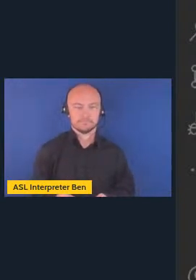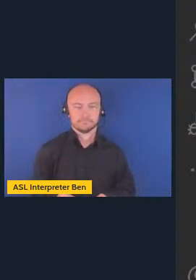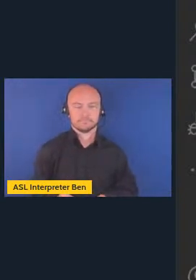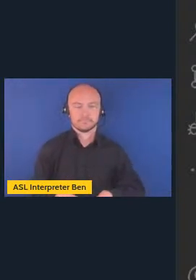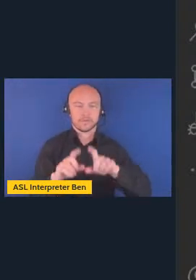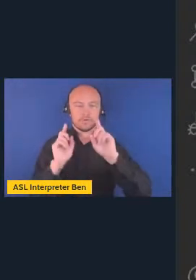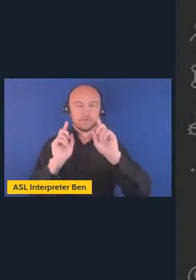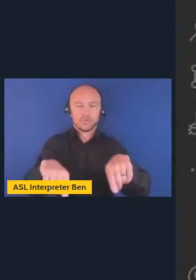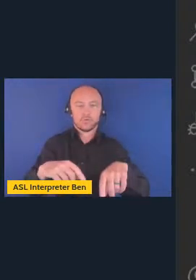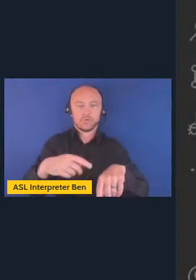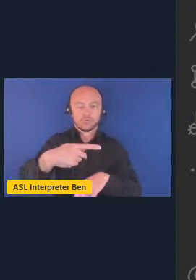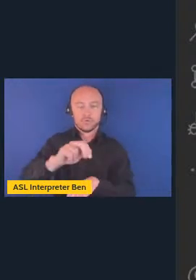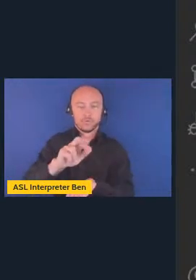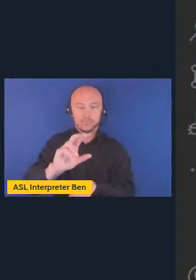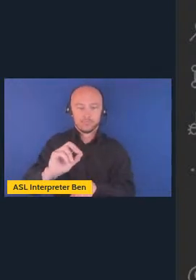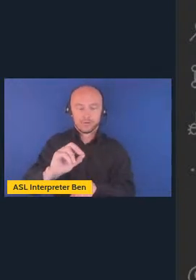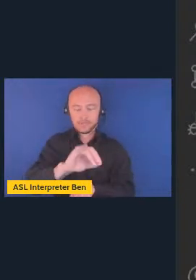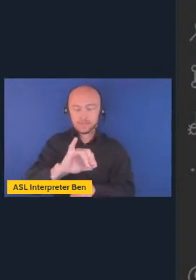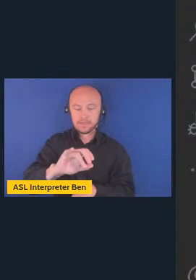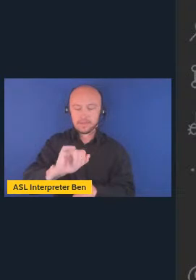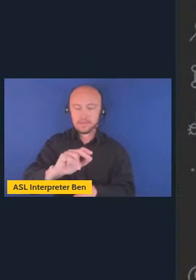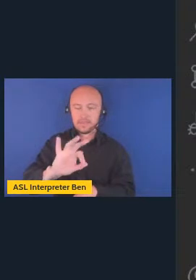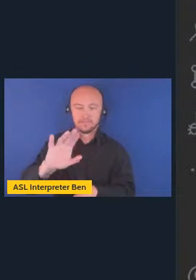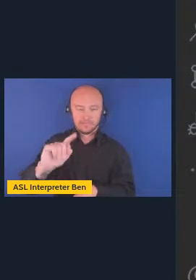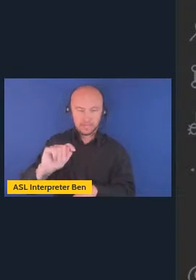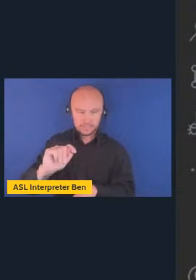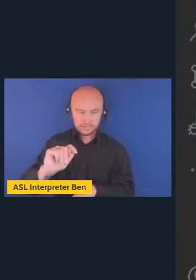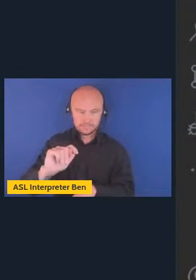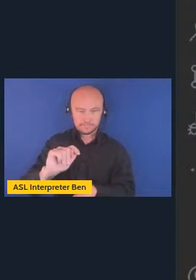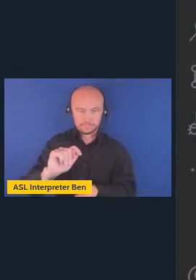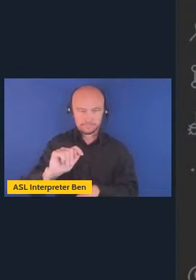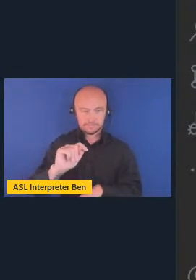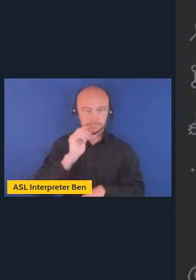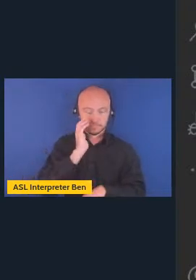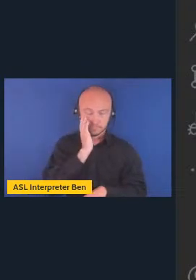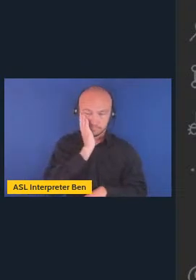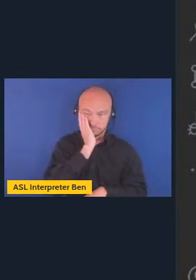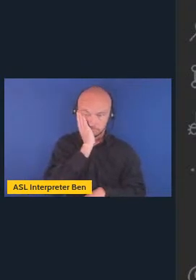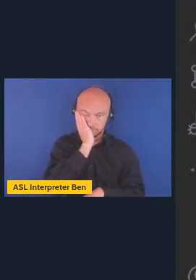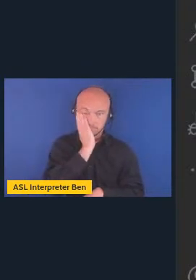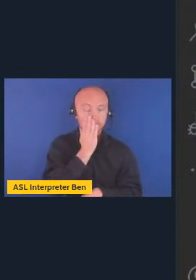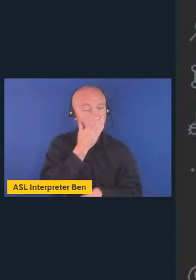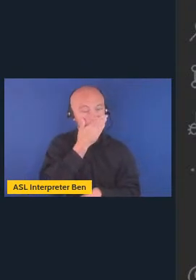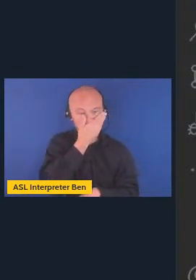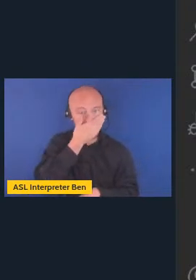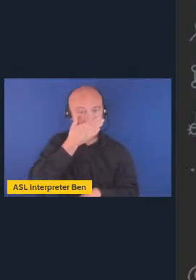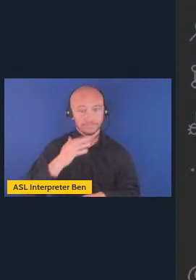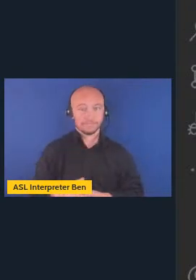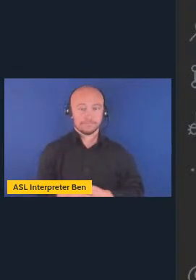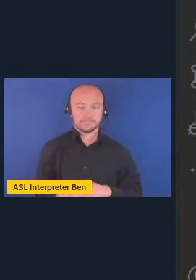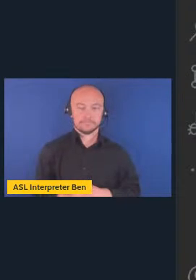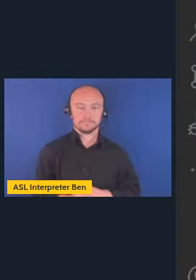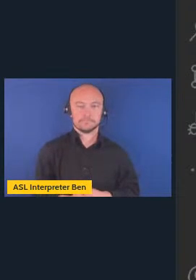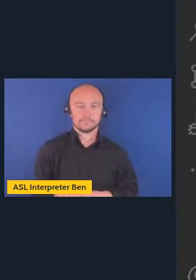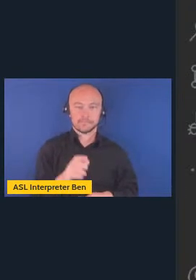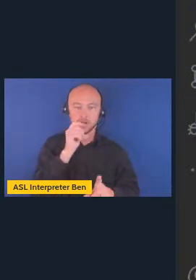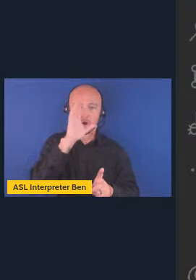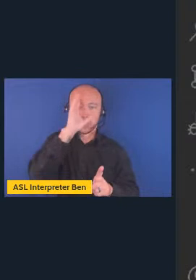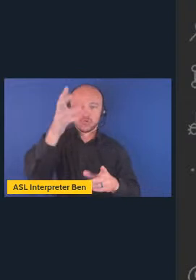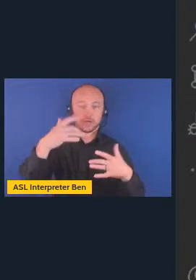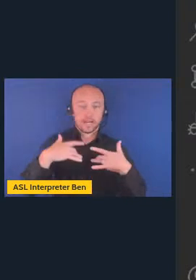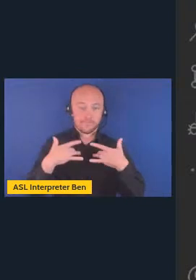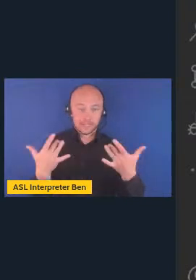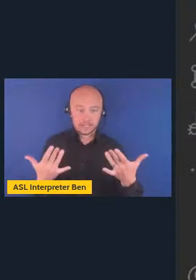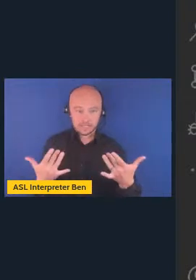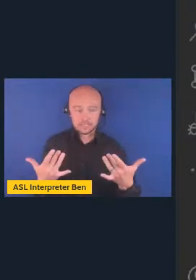we call the pre-flight, this is the in-flight stuff, or what we call the pre-flight, I can see that I have onCreate event,